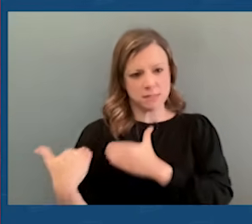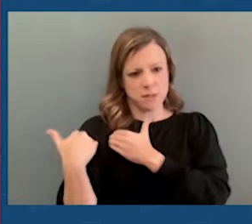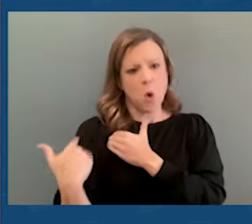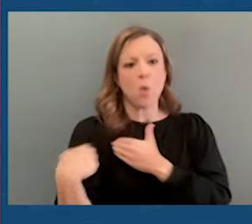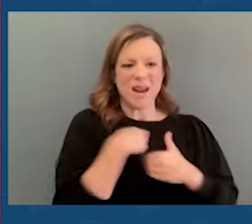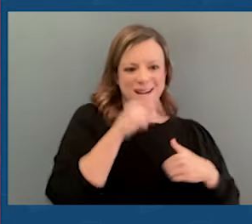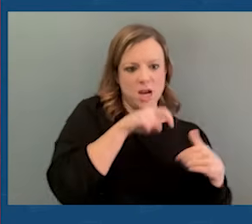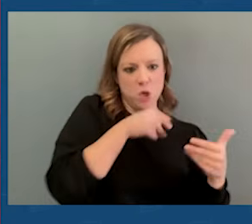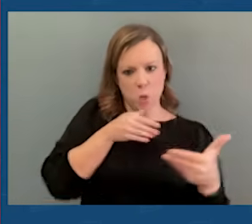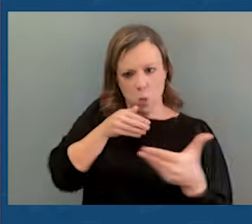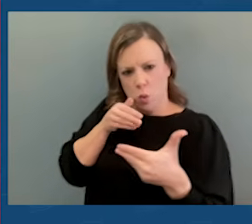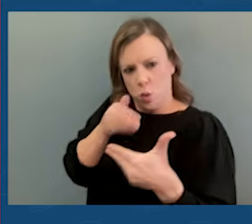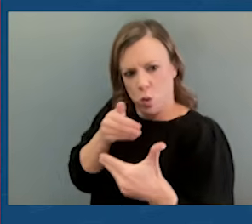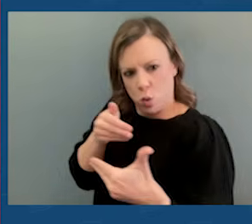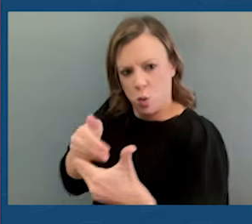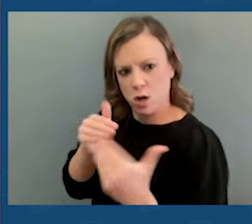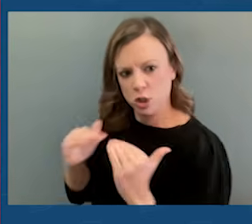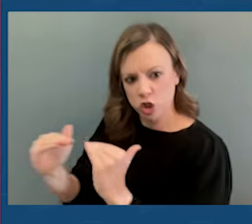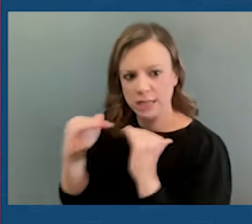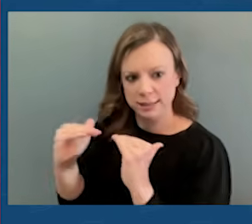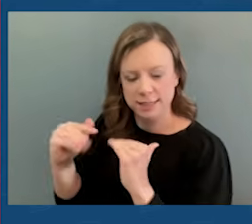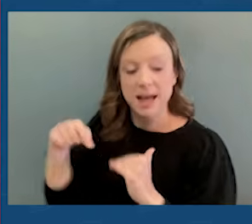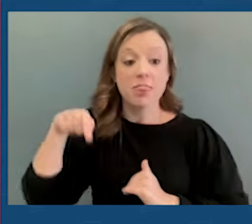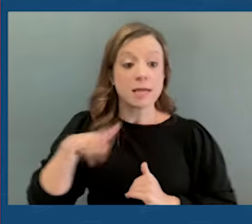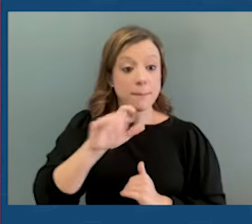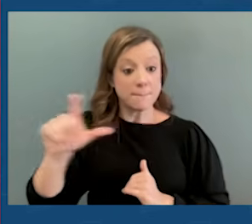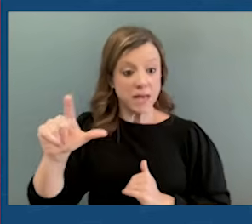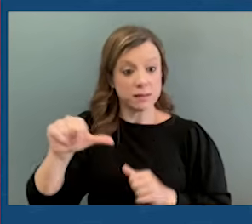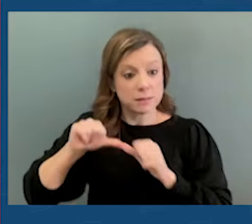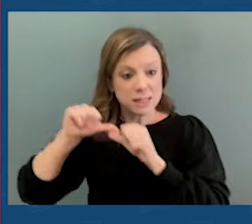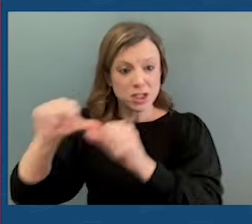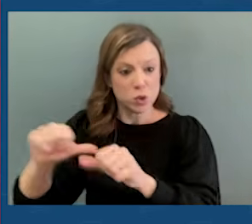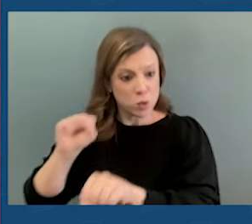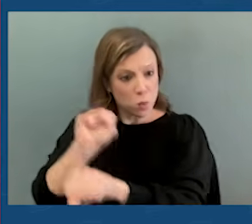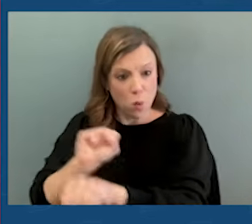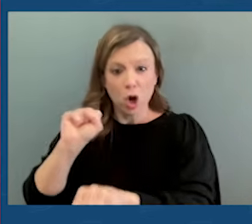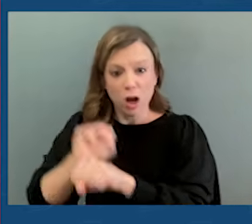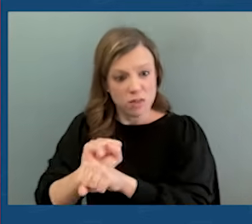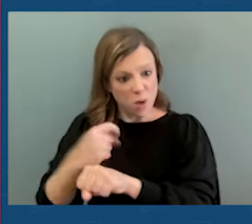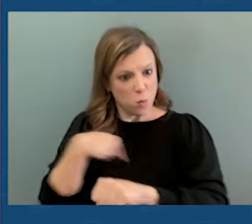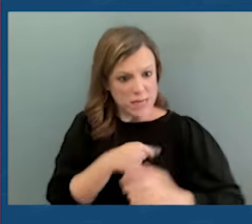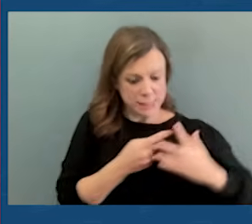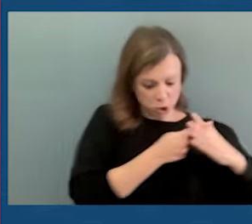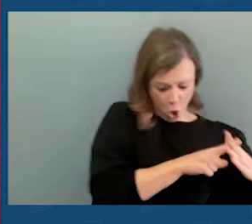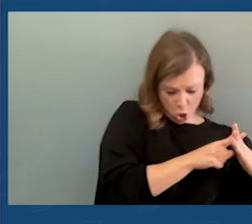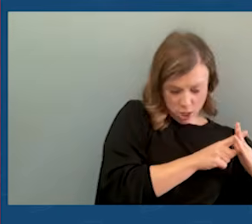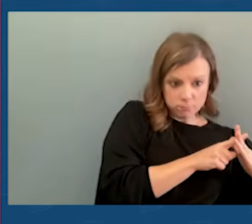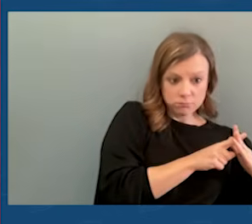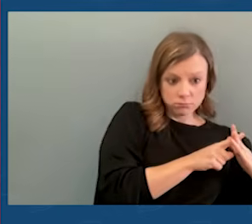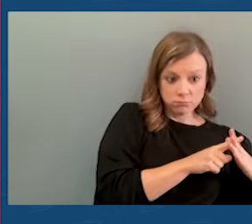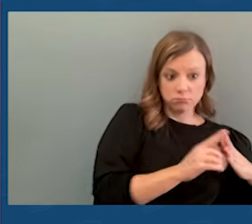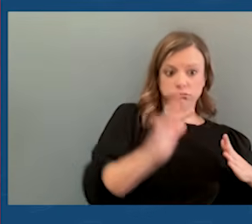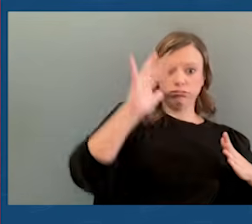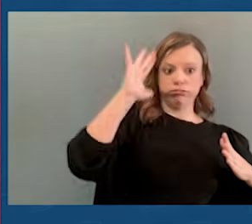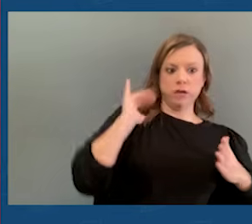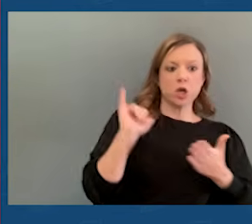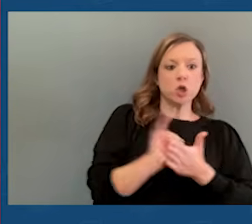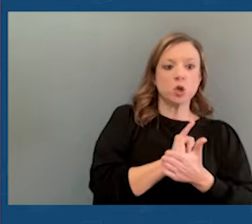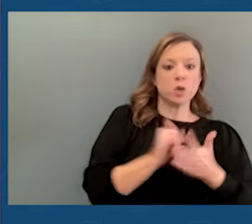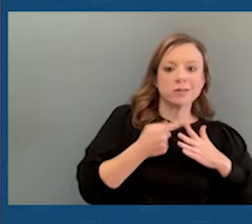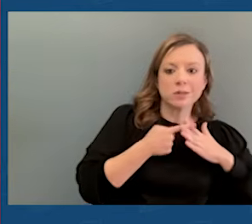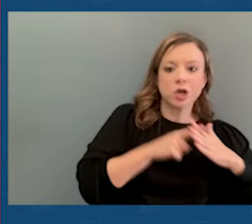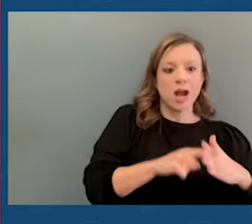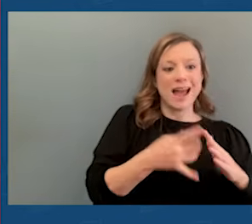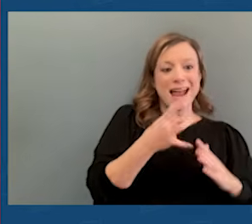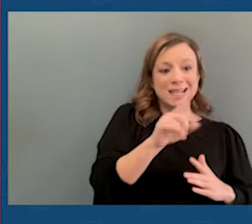justice. This bill is a continuation of the work that began when New York began slavery back in 1827. We've had